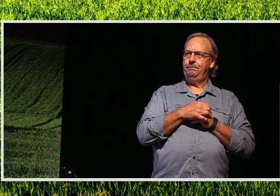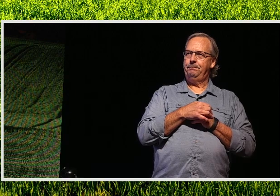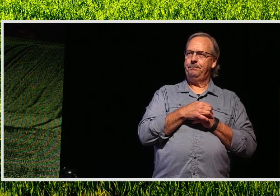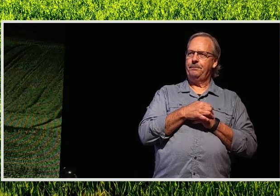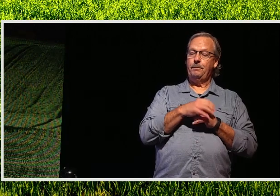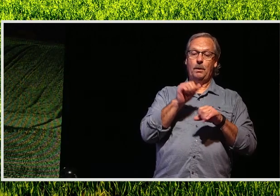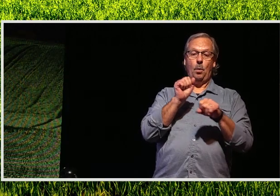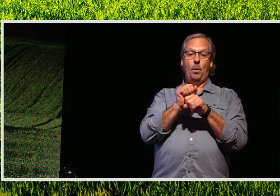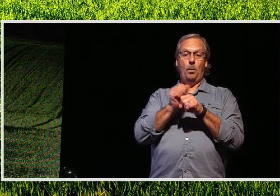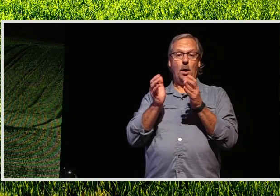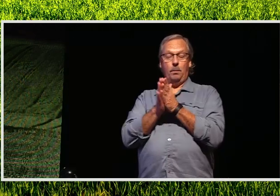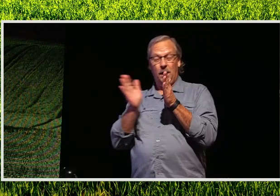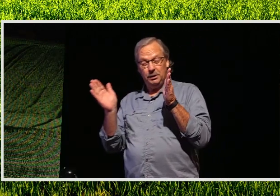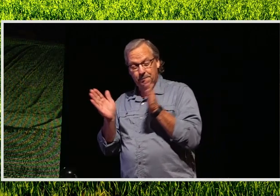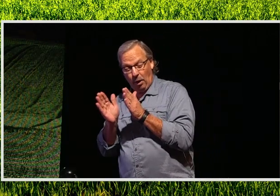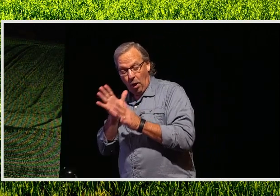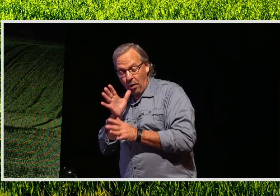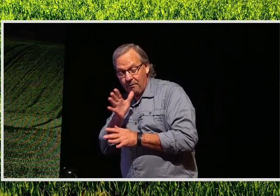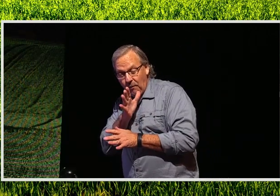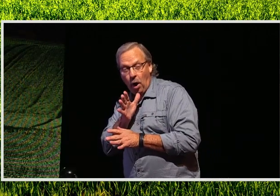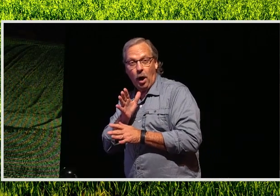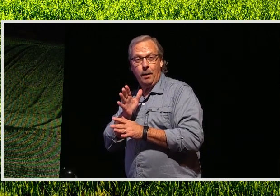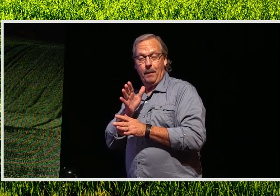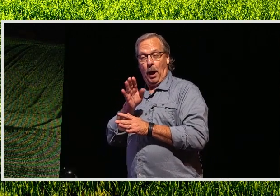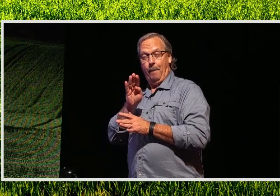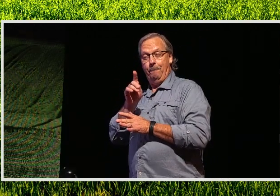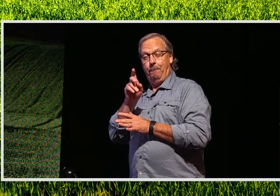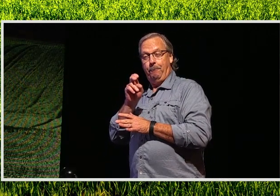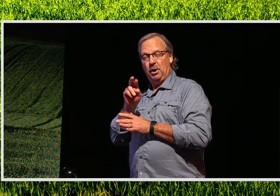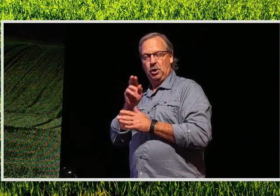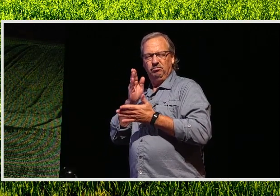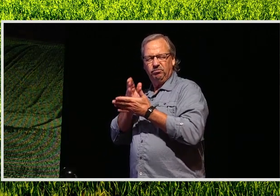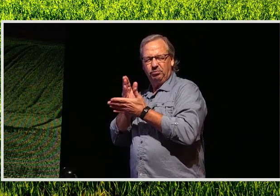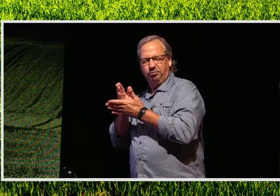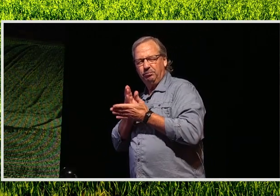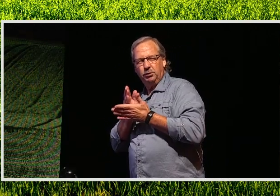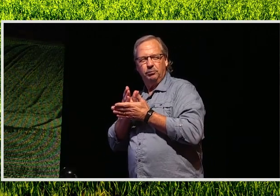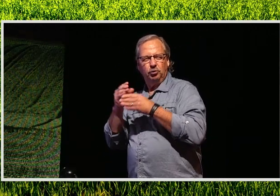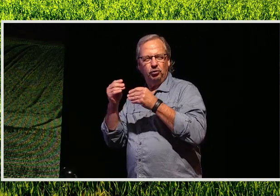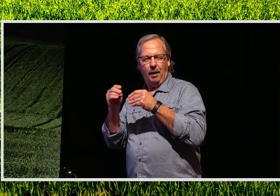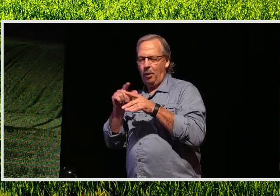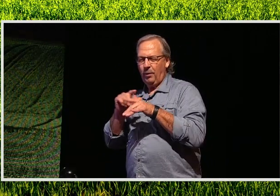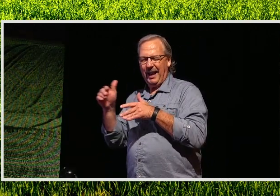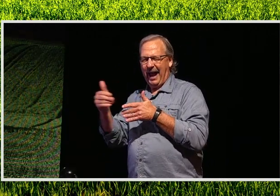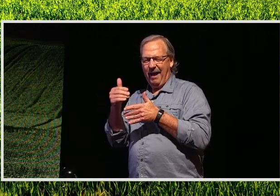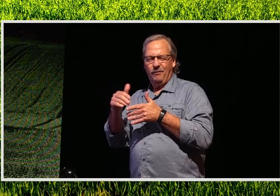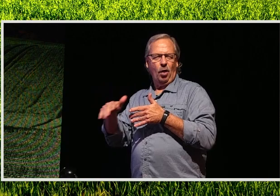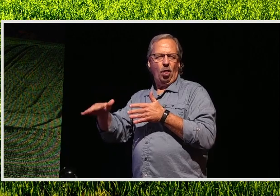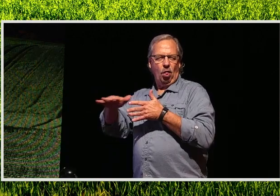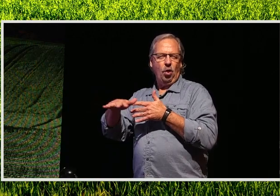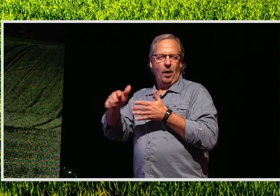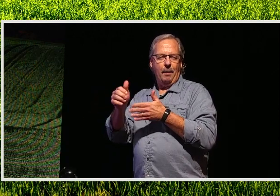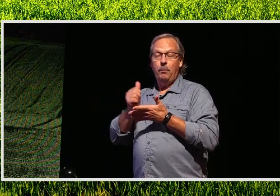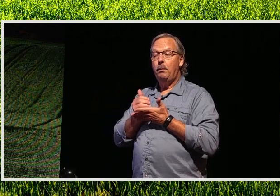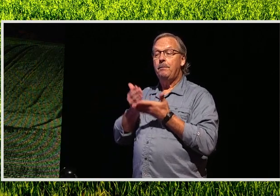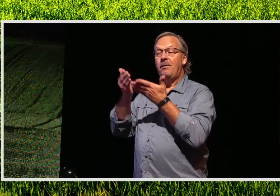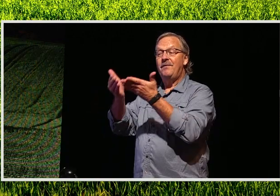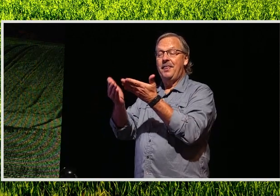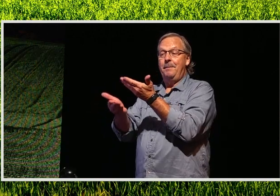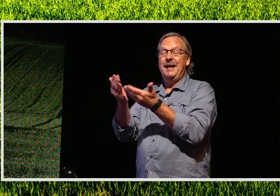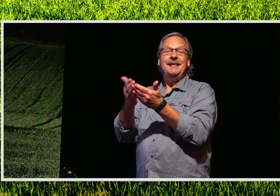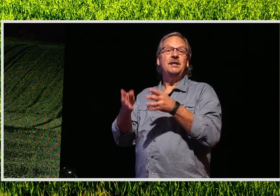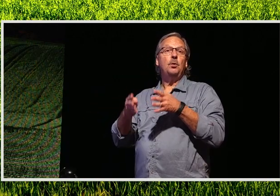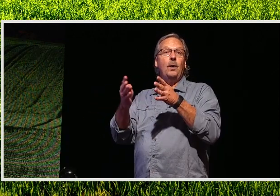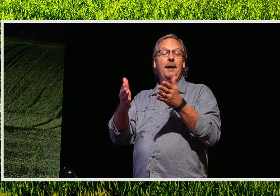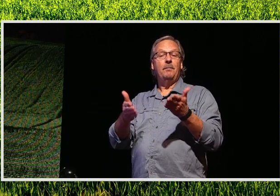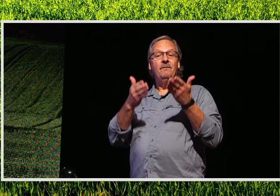We work with small farms and butcher shops, the ones that are too small to hire marketing help. And we provide them with an easy way to offer